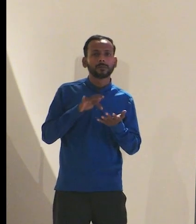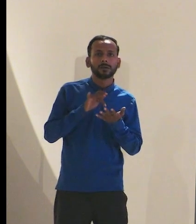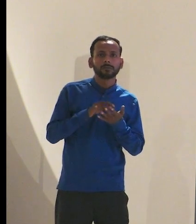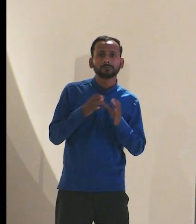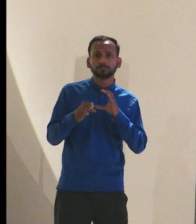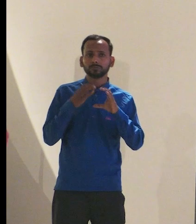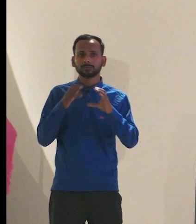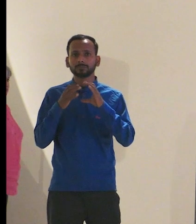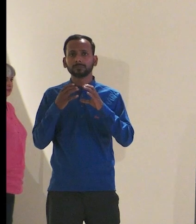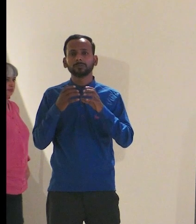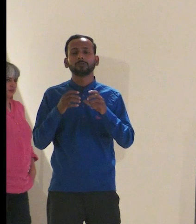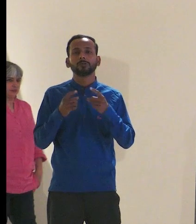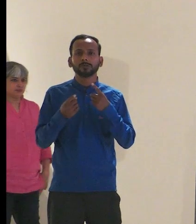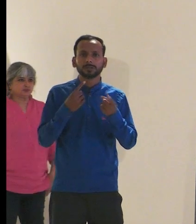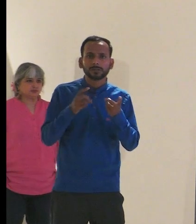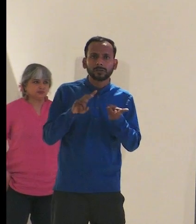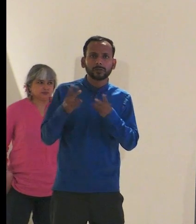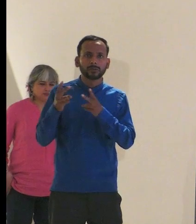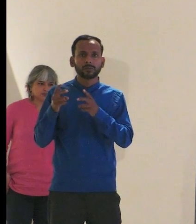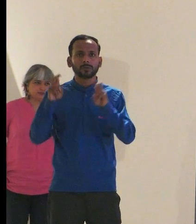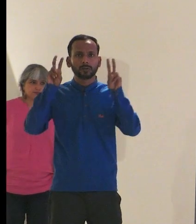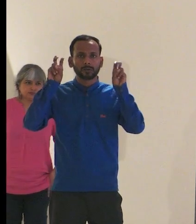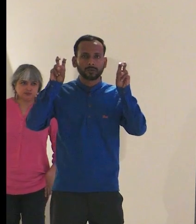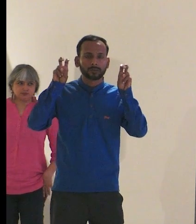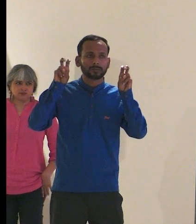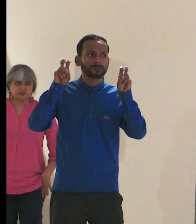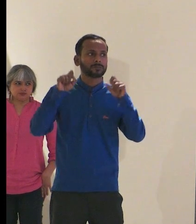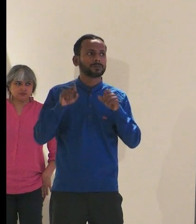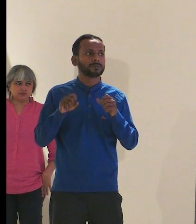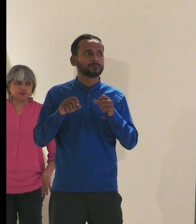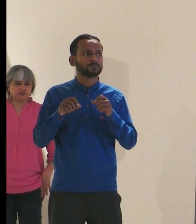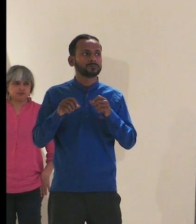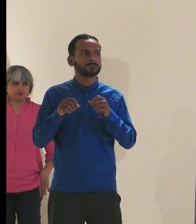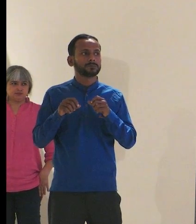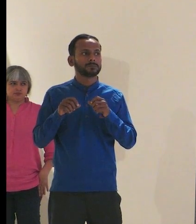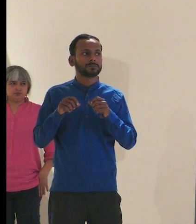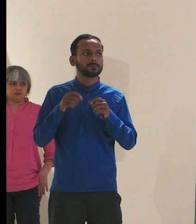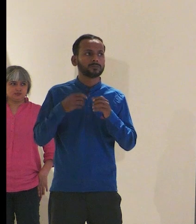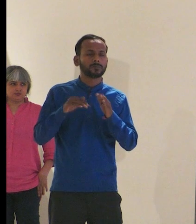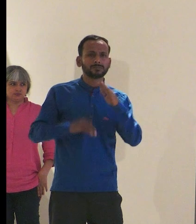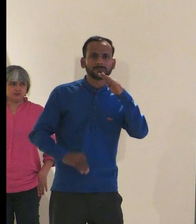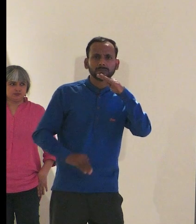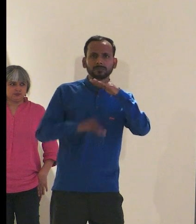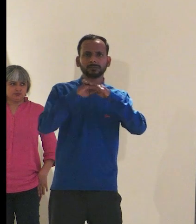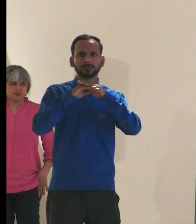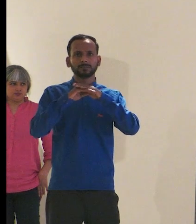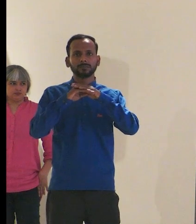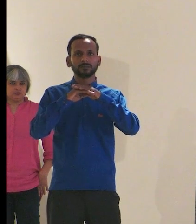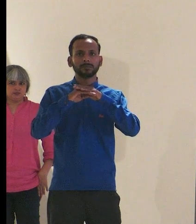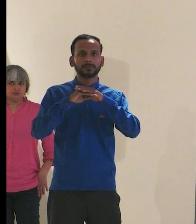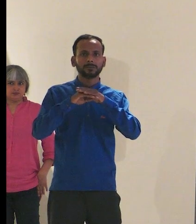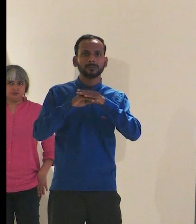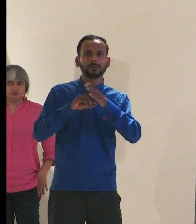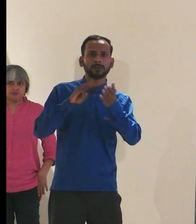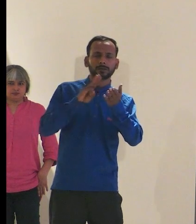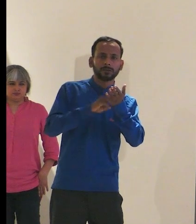of all kinds, which do not necessarily are limited to the mandate of modern Indian history